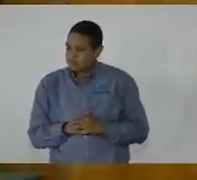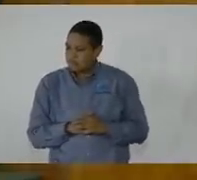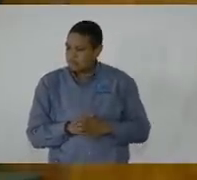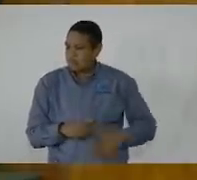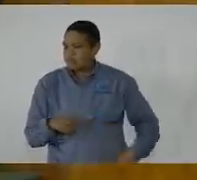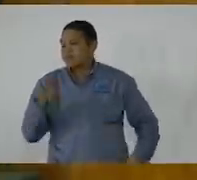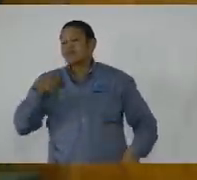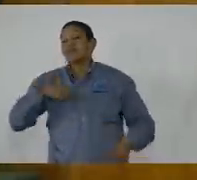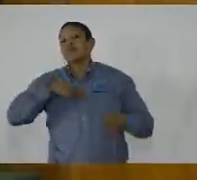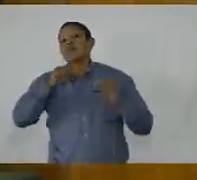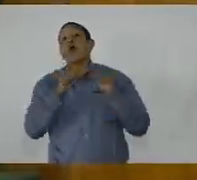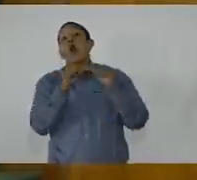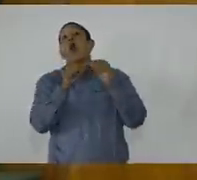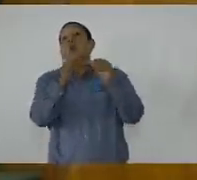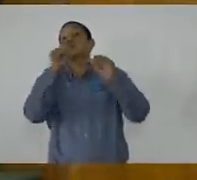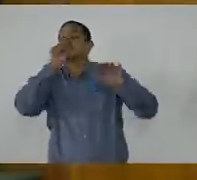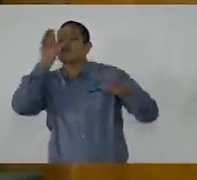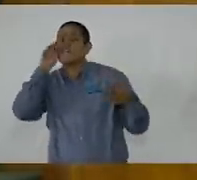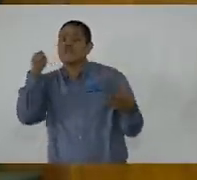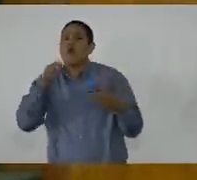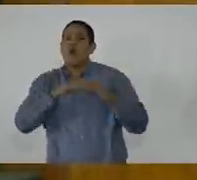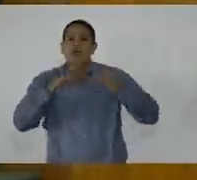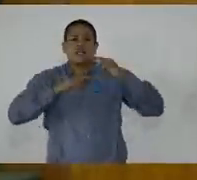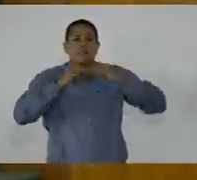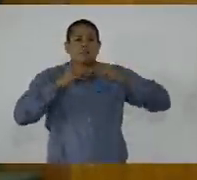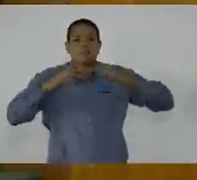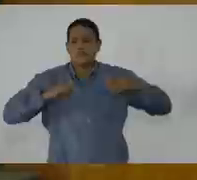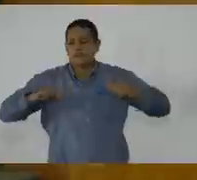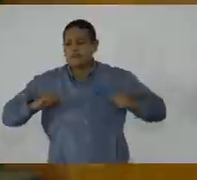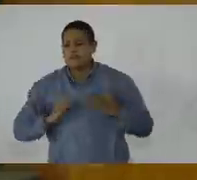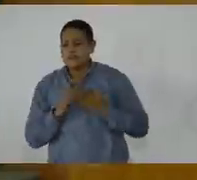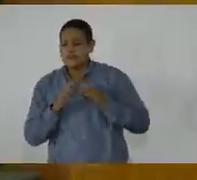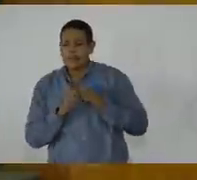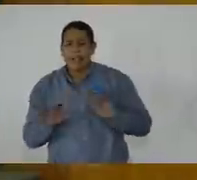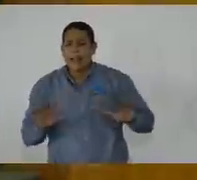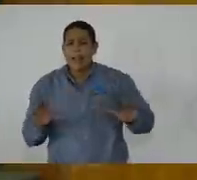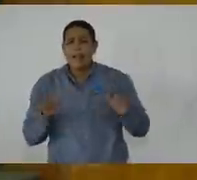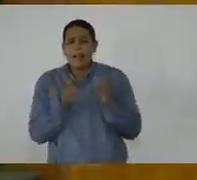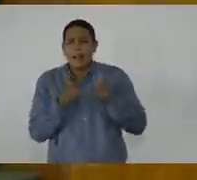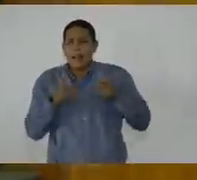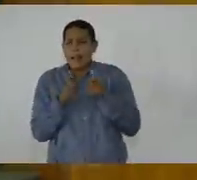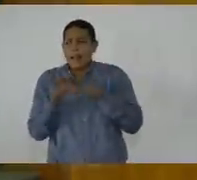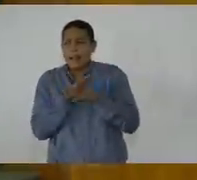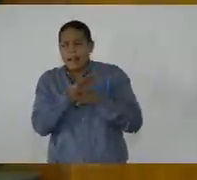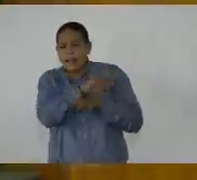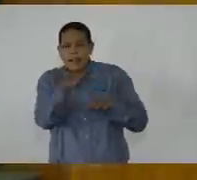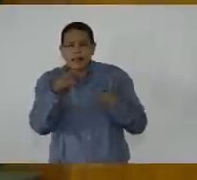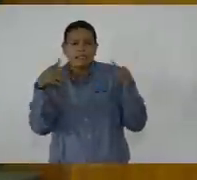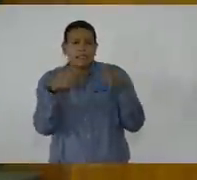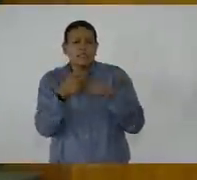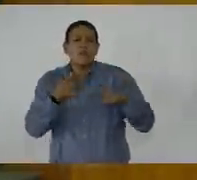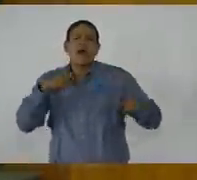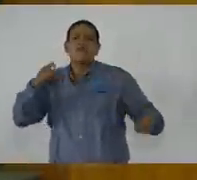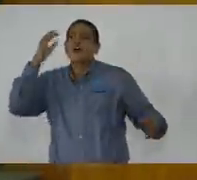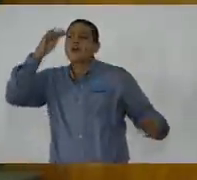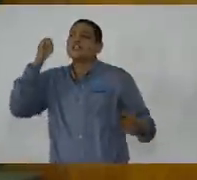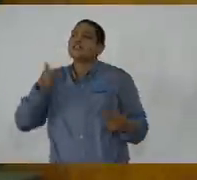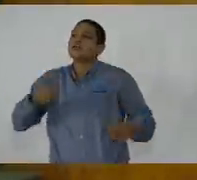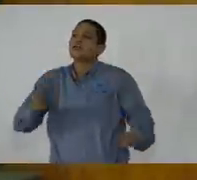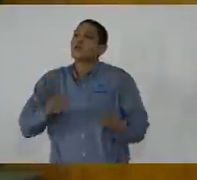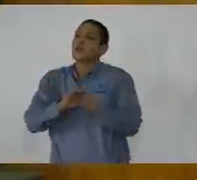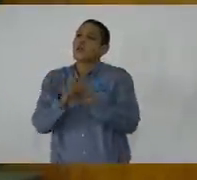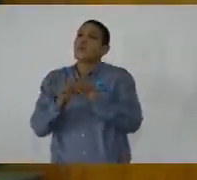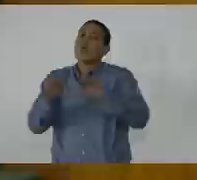As we continue to focus on building resilience of the MSME sector, we have considered that during the